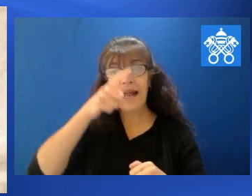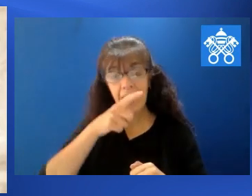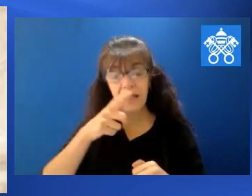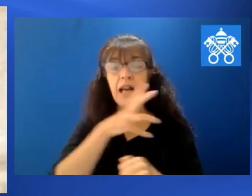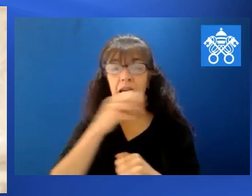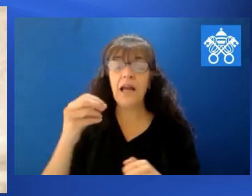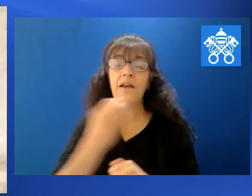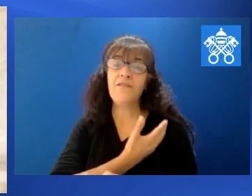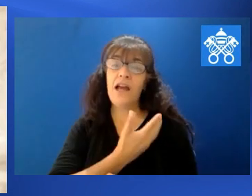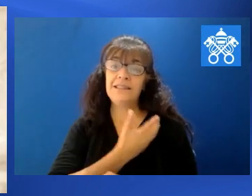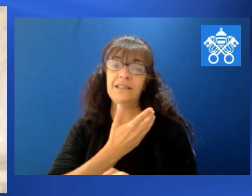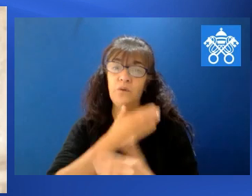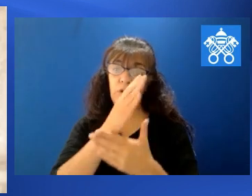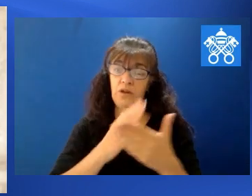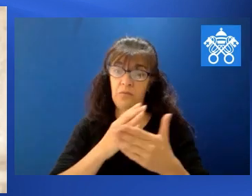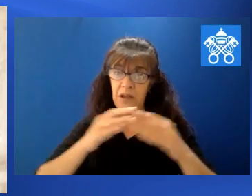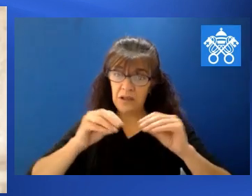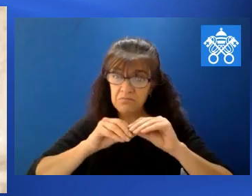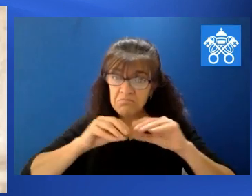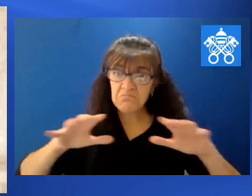his, offer